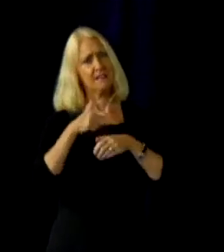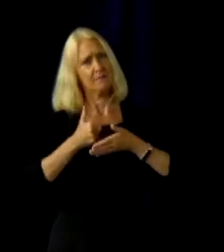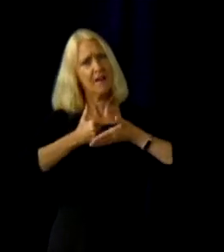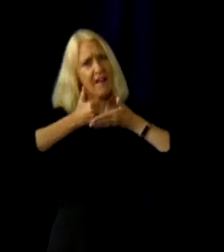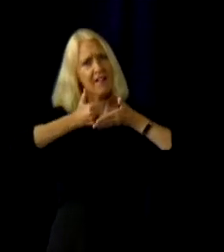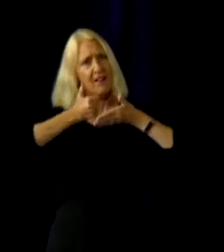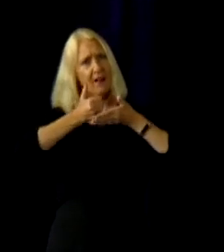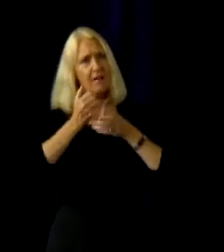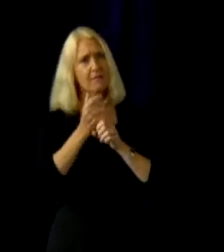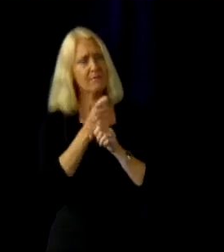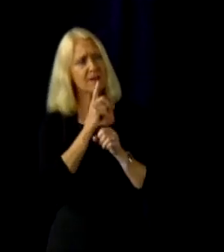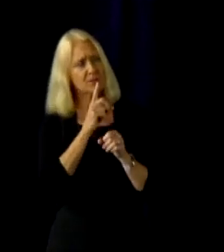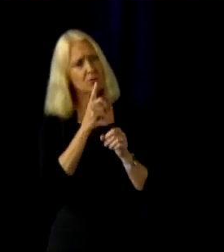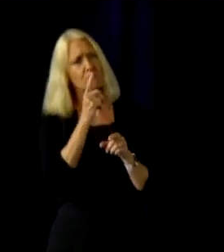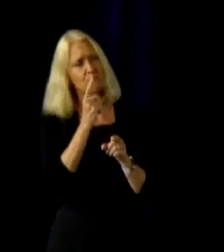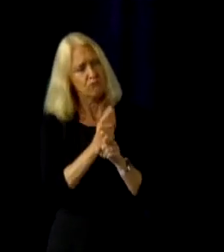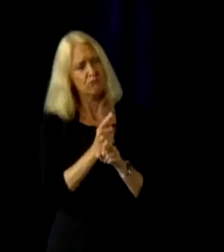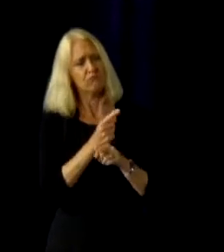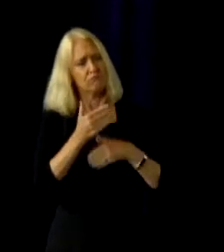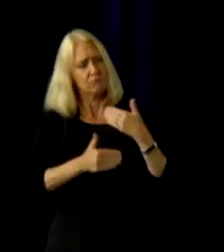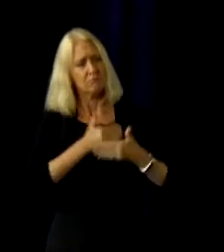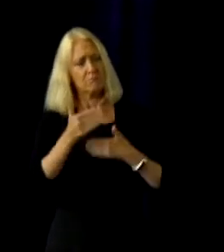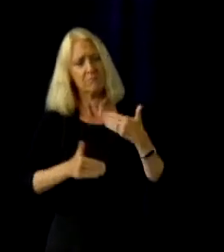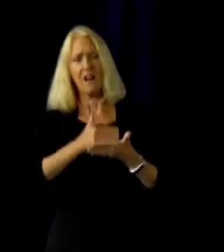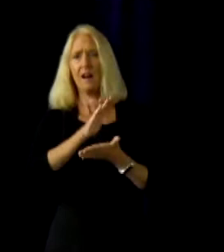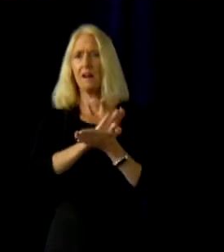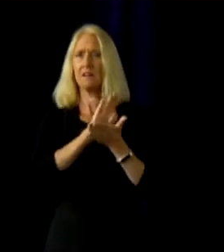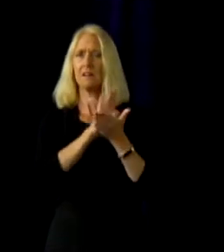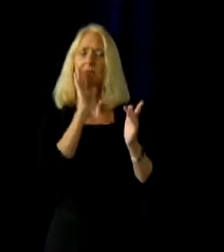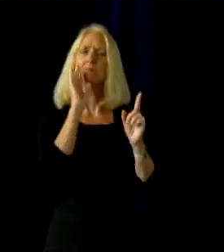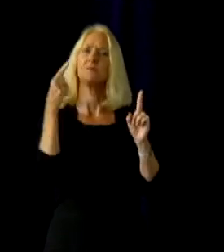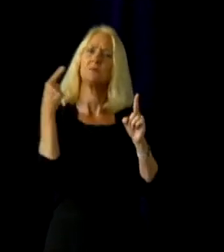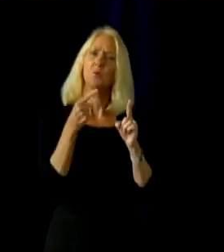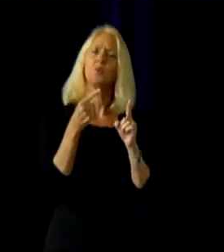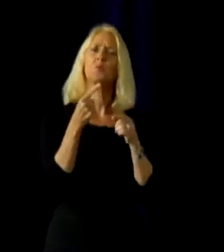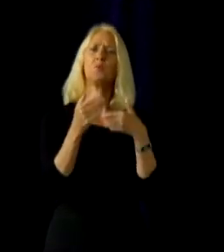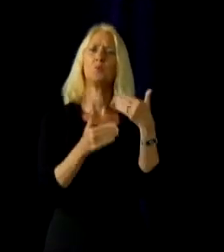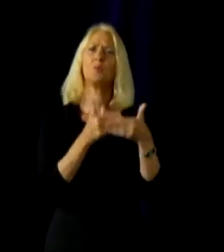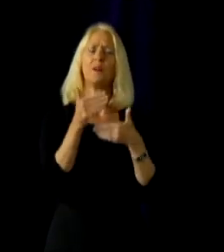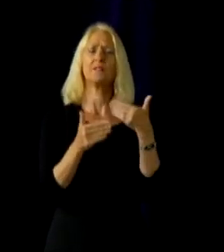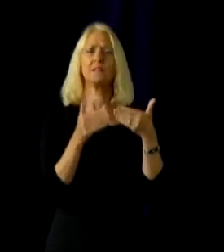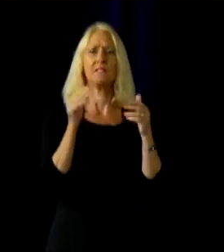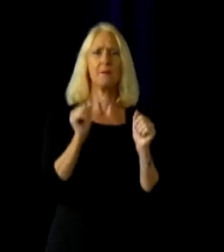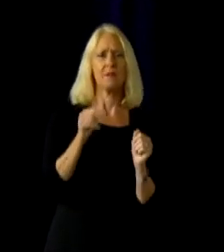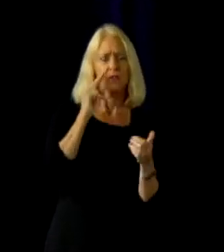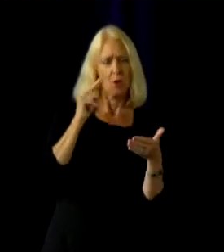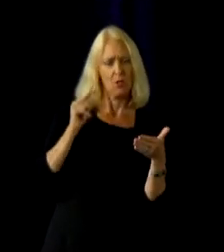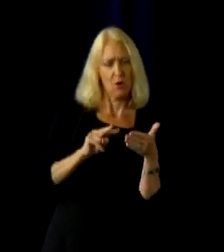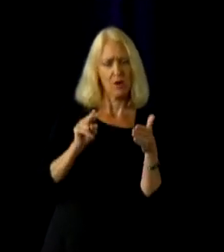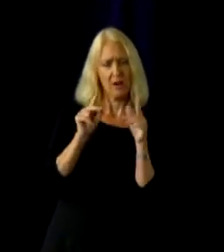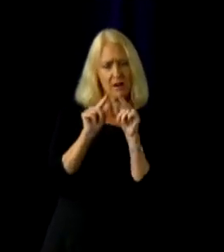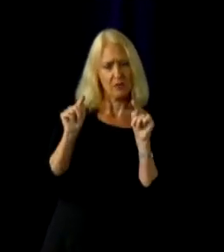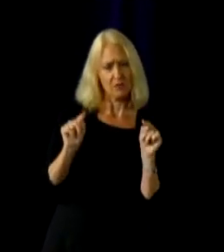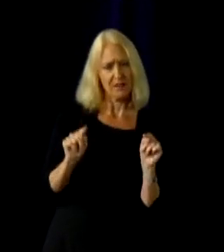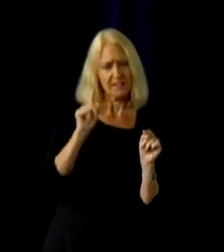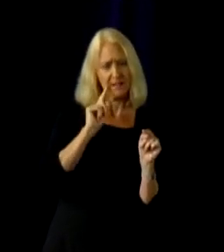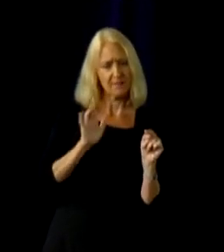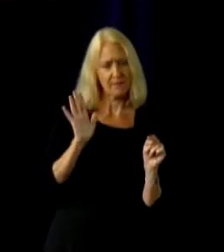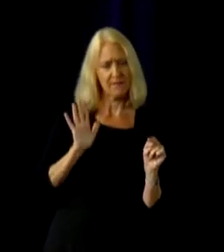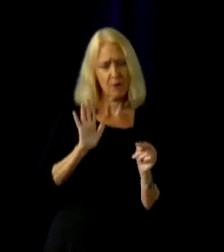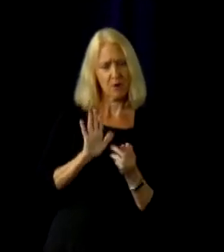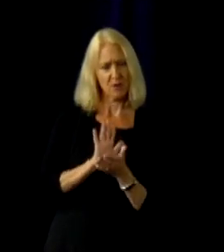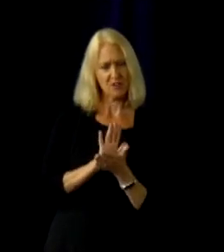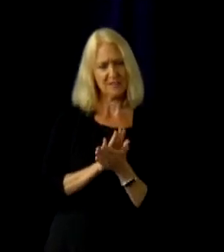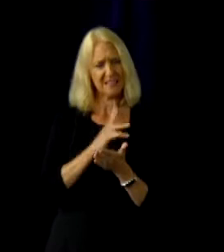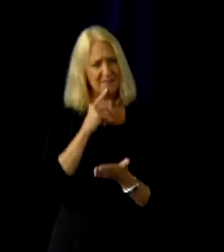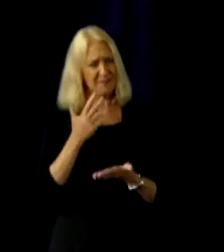making sure that we was on the right academic track. So they were able to look at our transcripts and determine, okay, perhaps you're